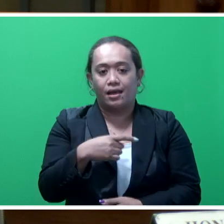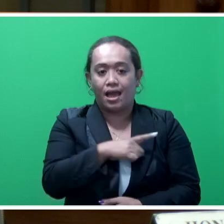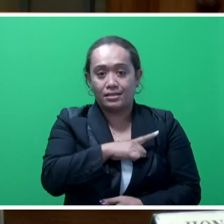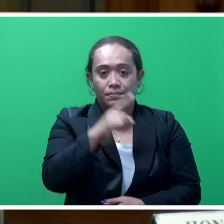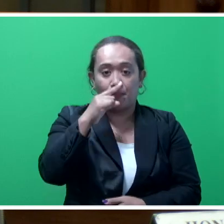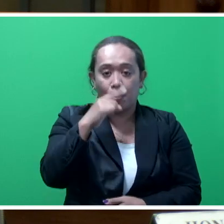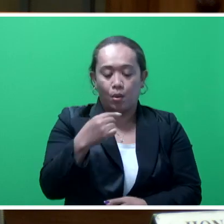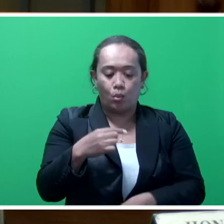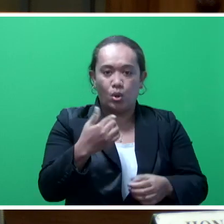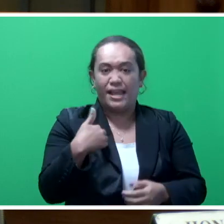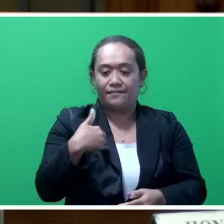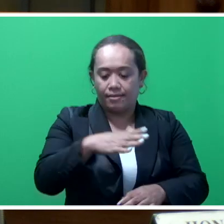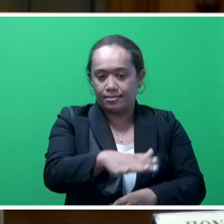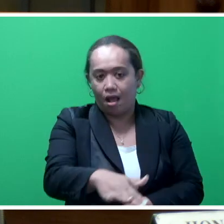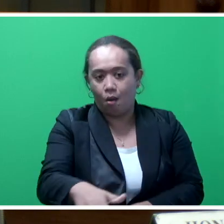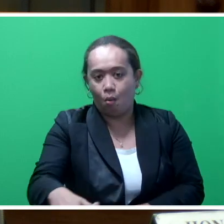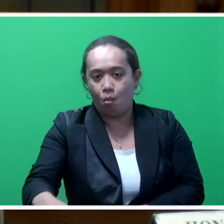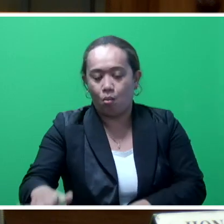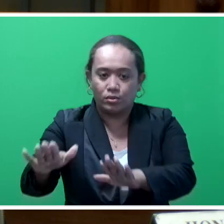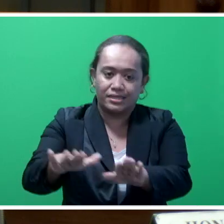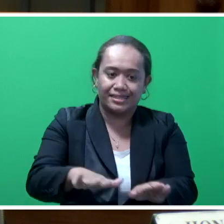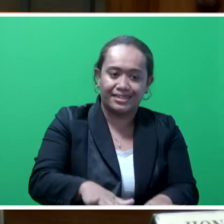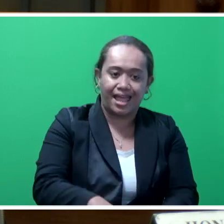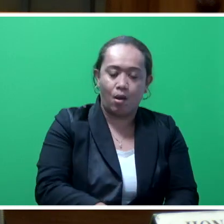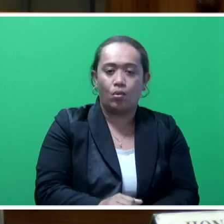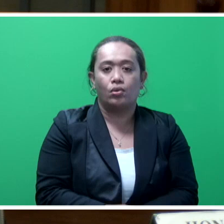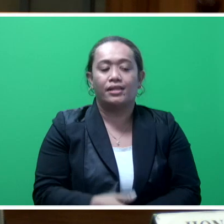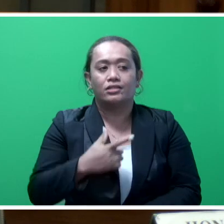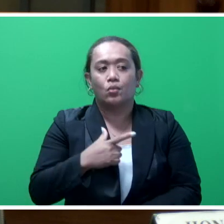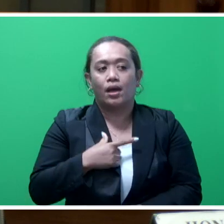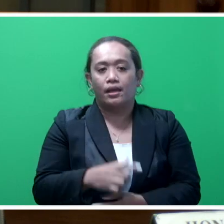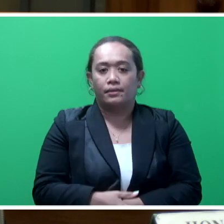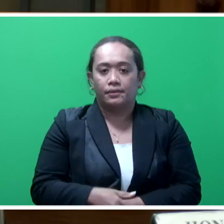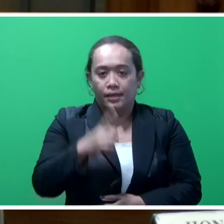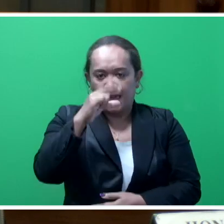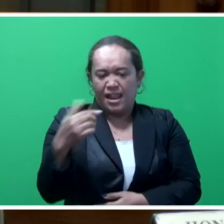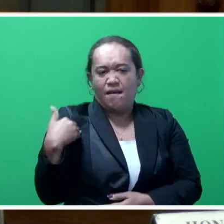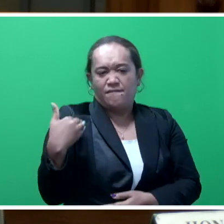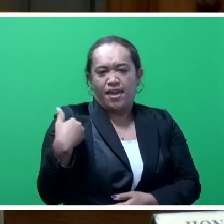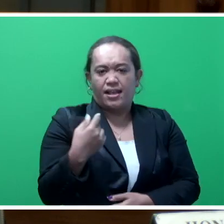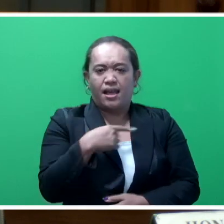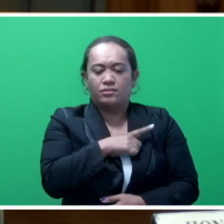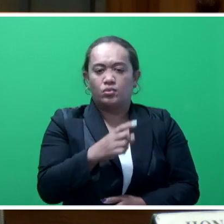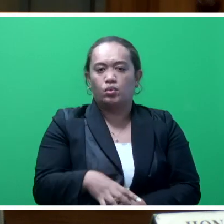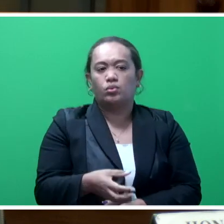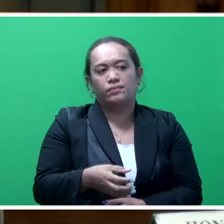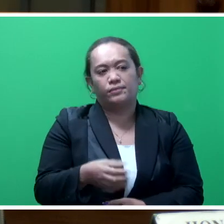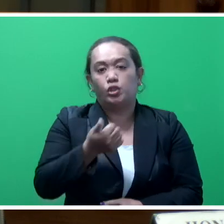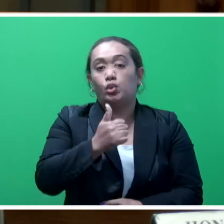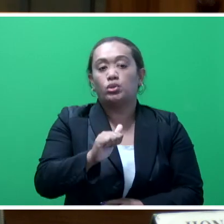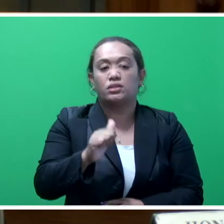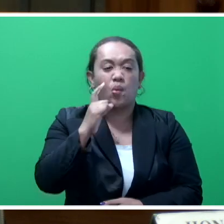consuming this water. Excessive amount of nitrates can cause health problems.